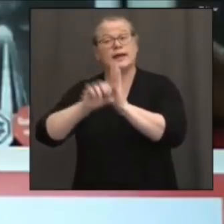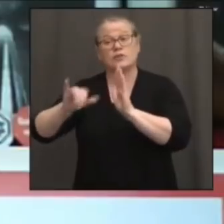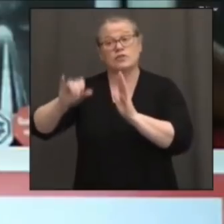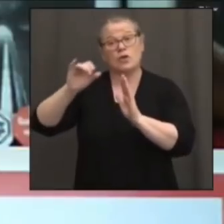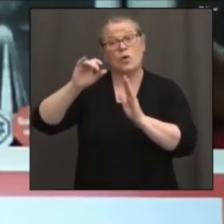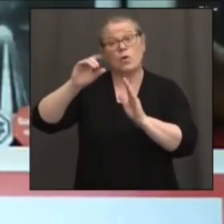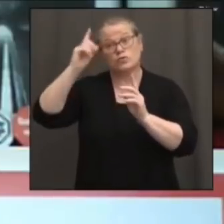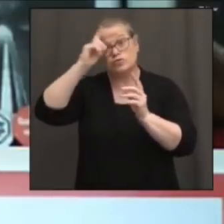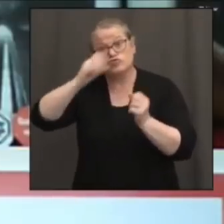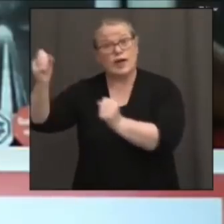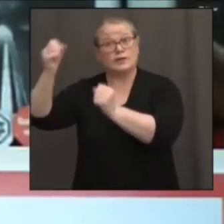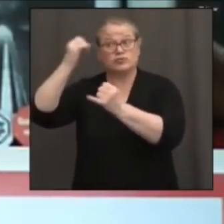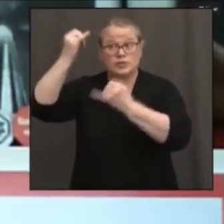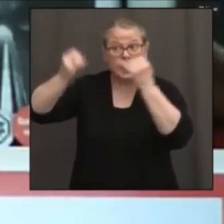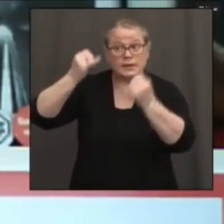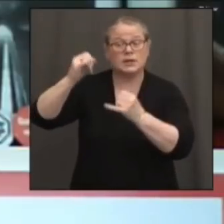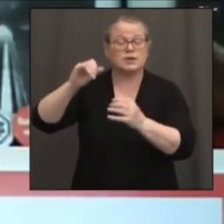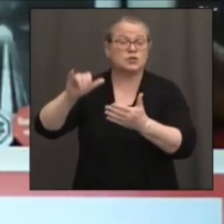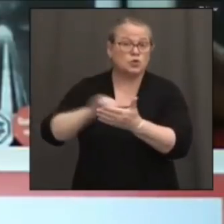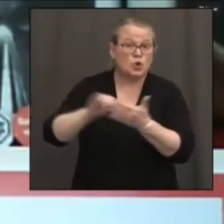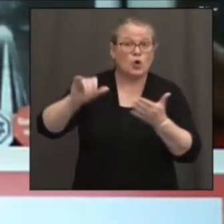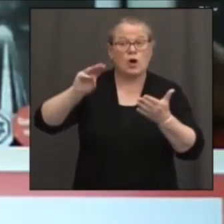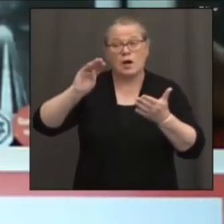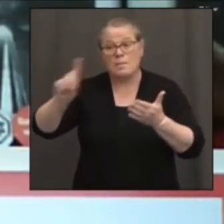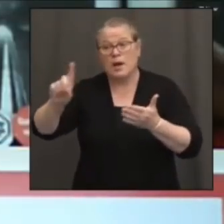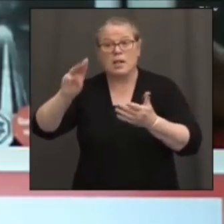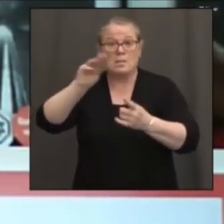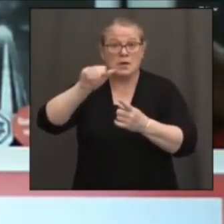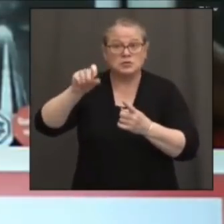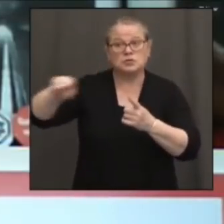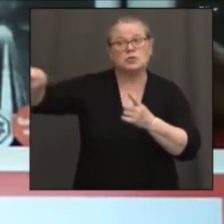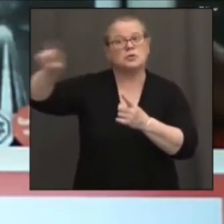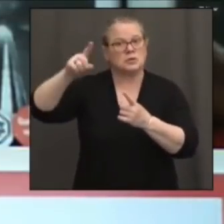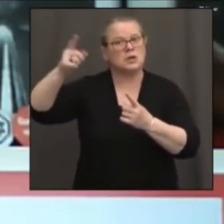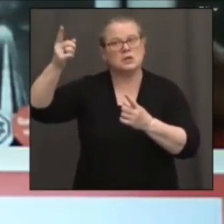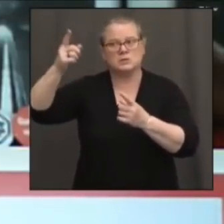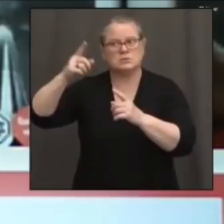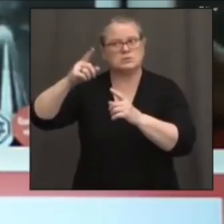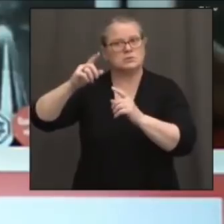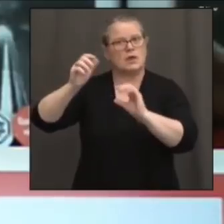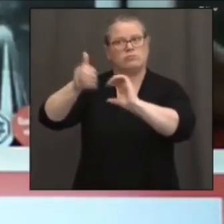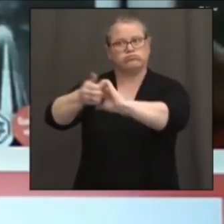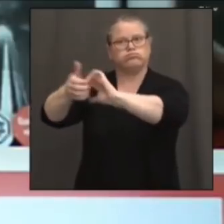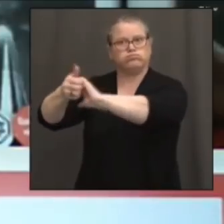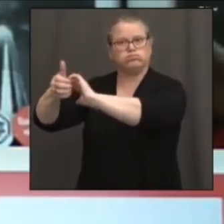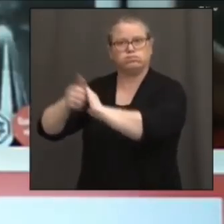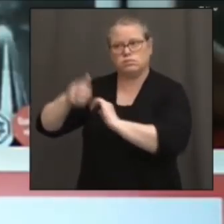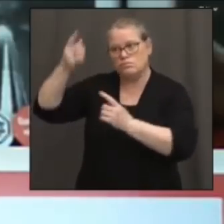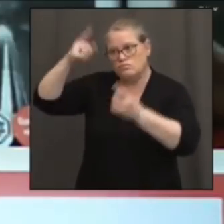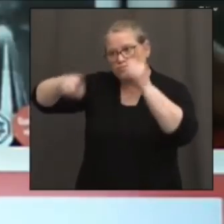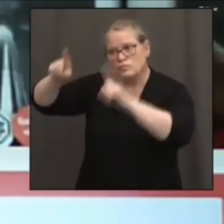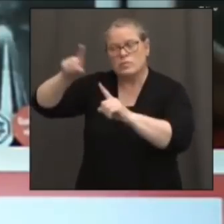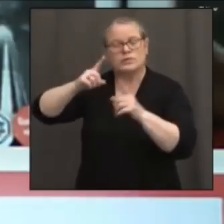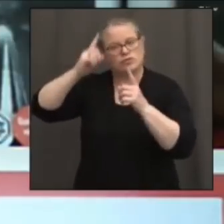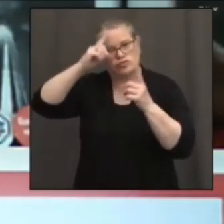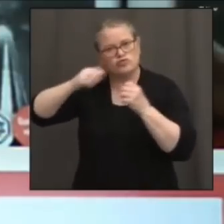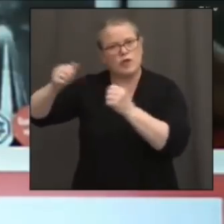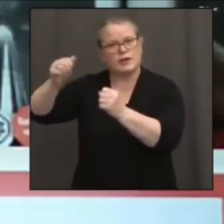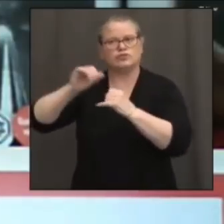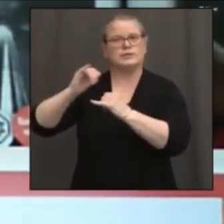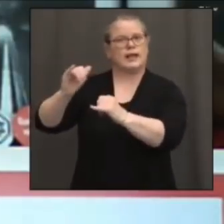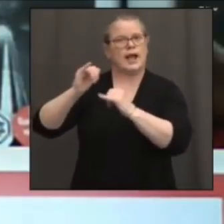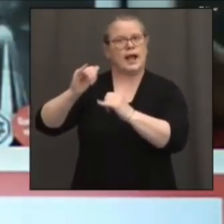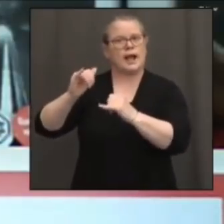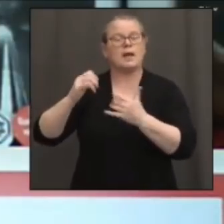Jersey, California, Maryland, Massachusetts. They've all made commitments to invest in similar strategies. And